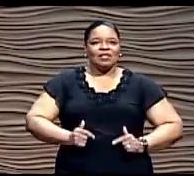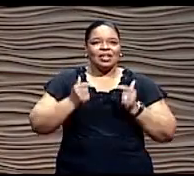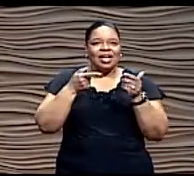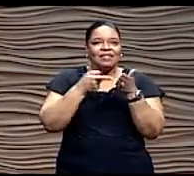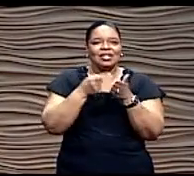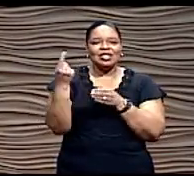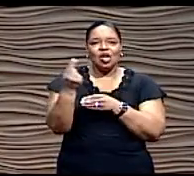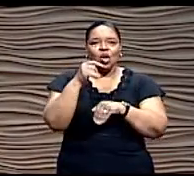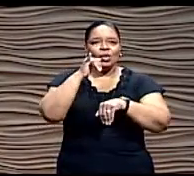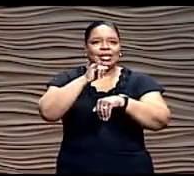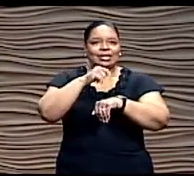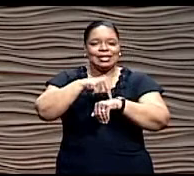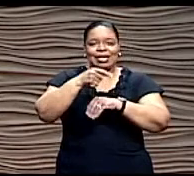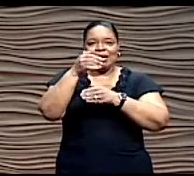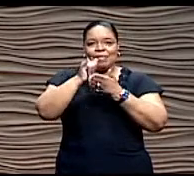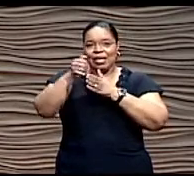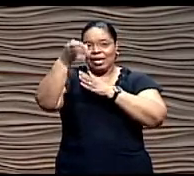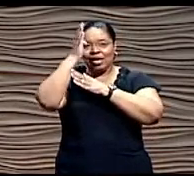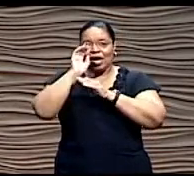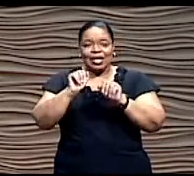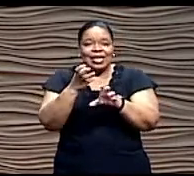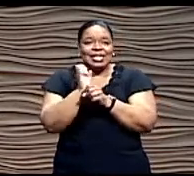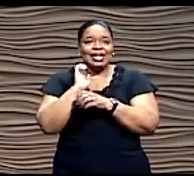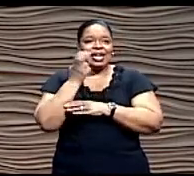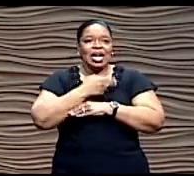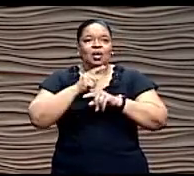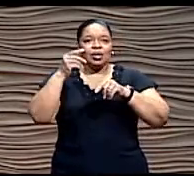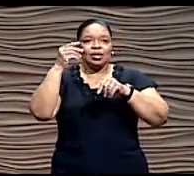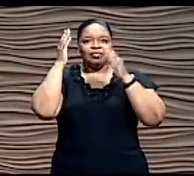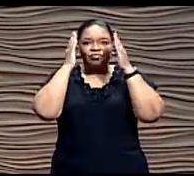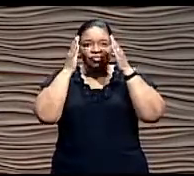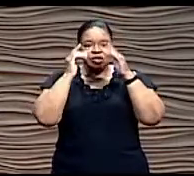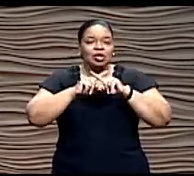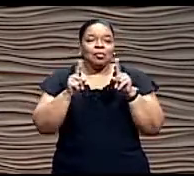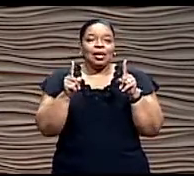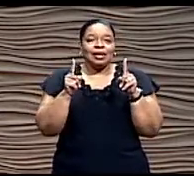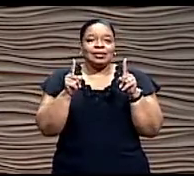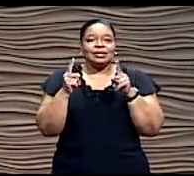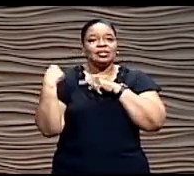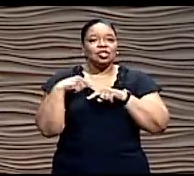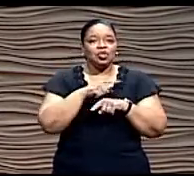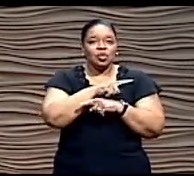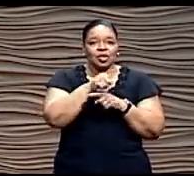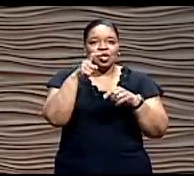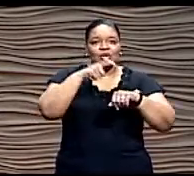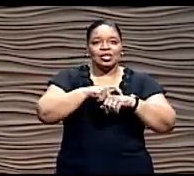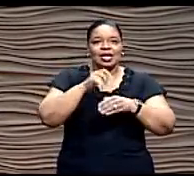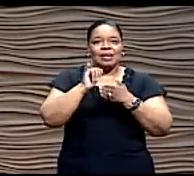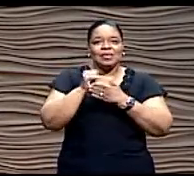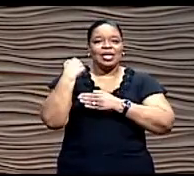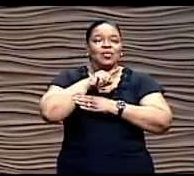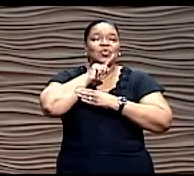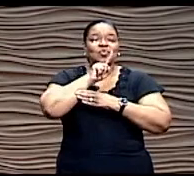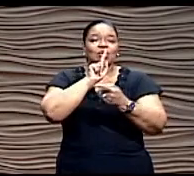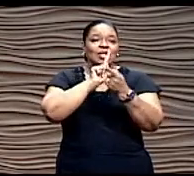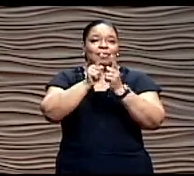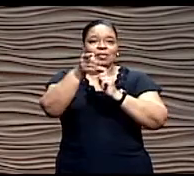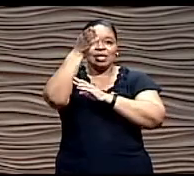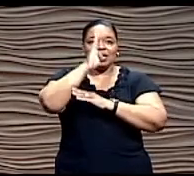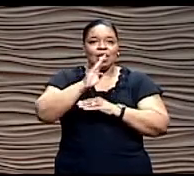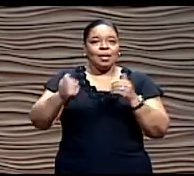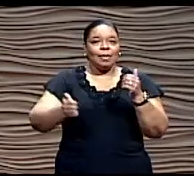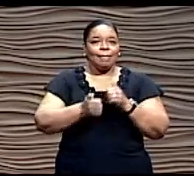God can get our attention, but for some reason, it seems to be those are the times that we encounter God the